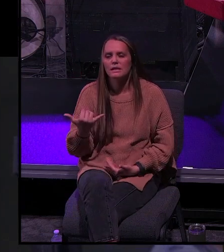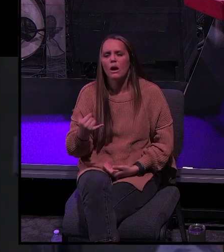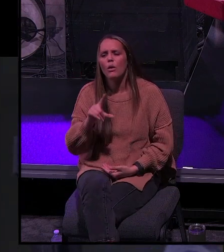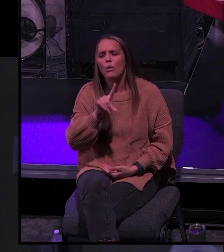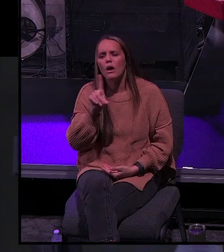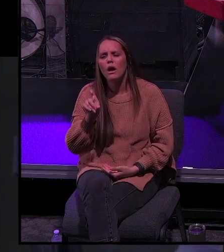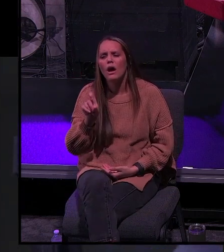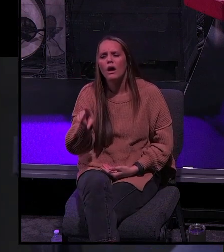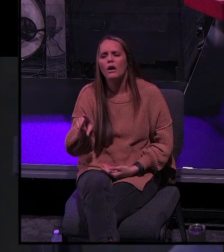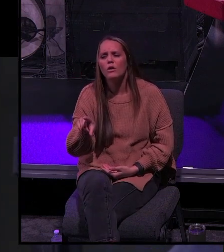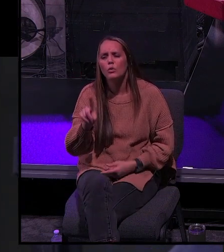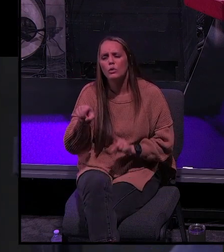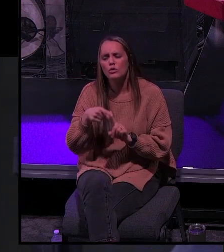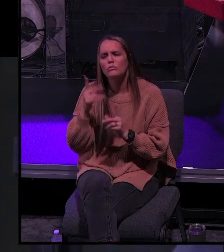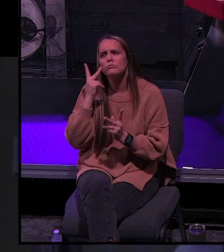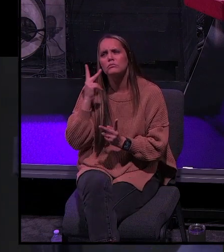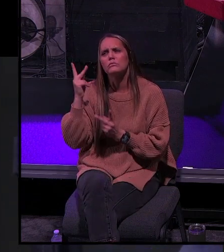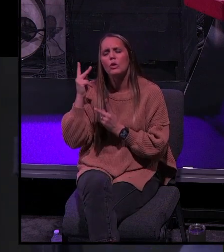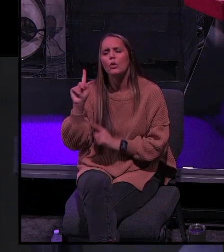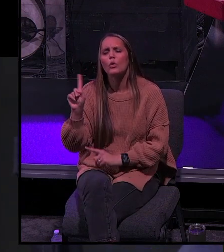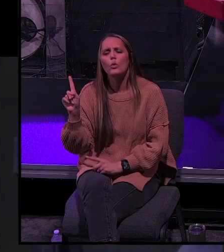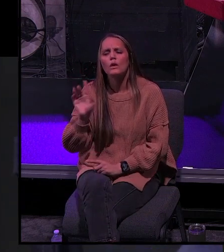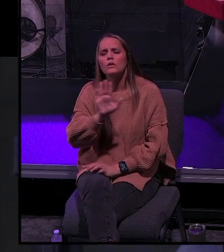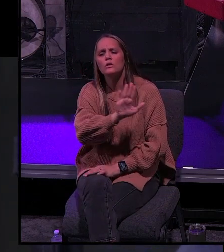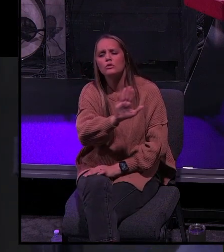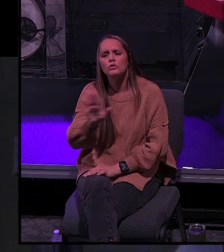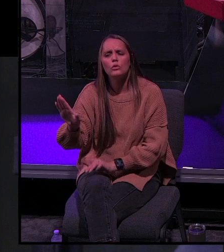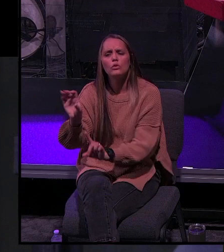is, where is He exposing your need to be led by Him?